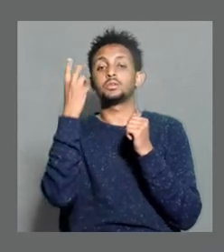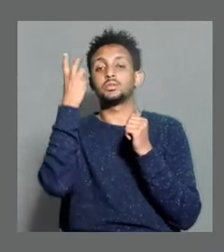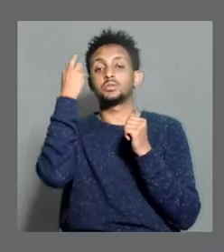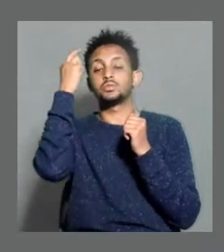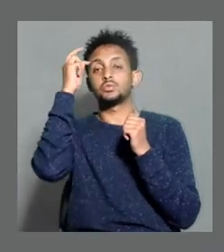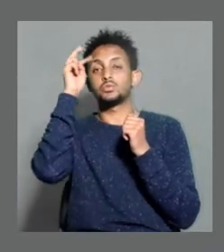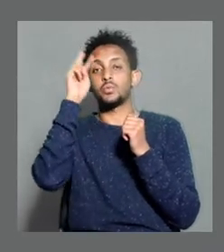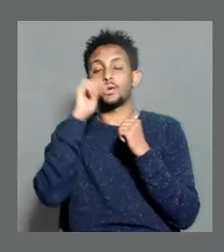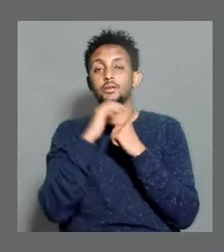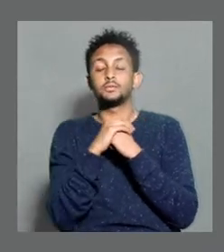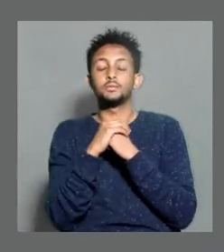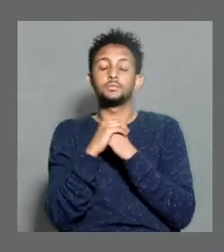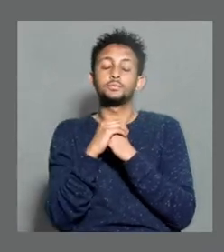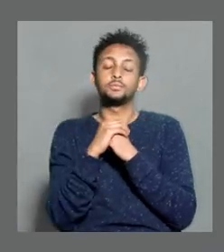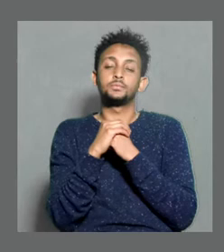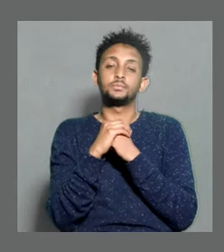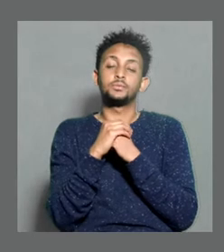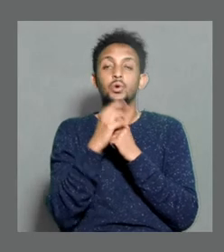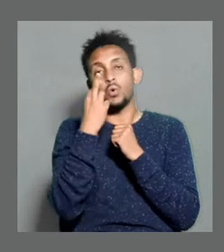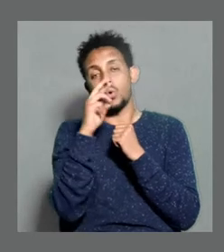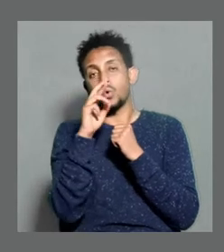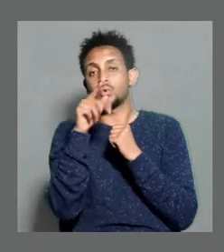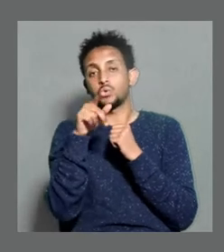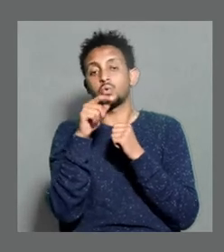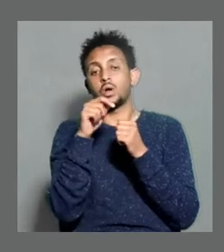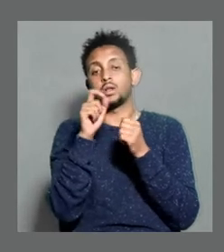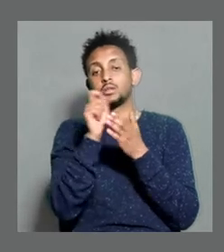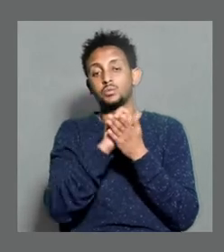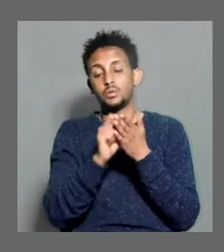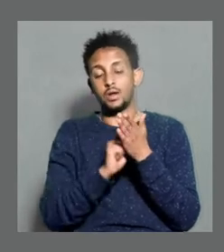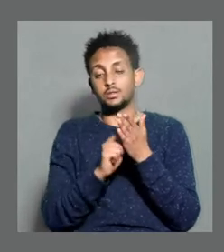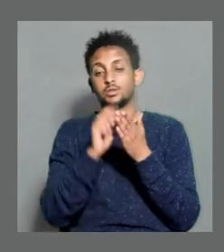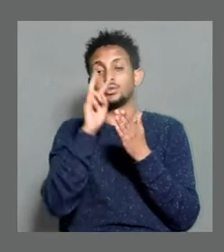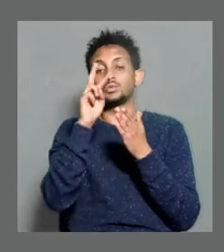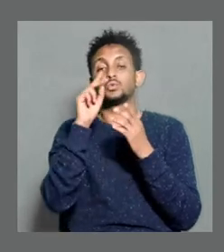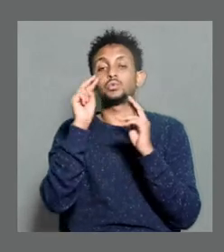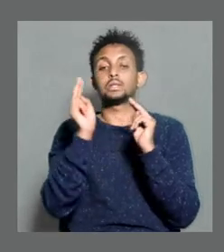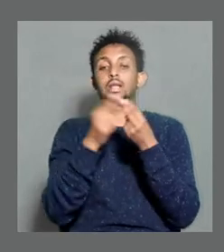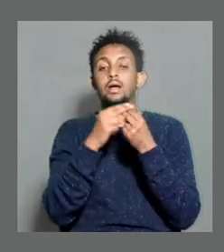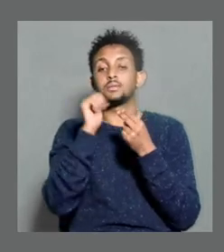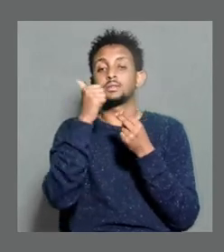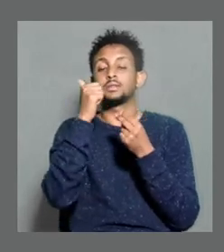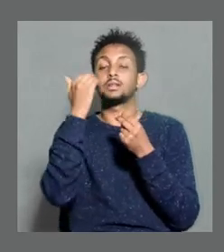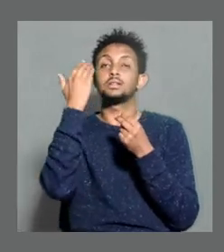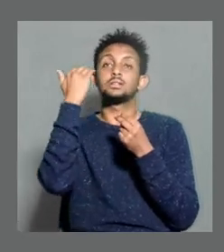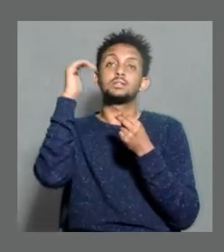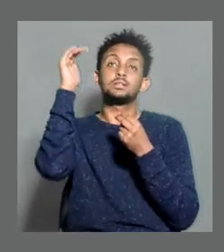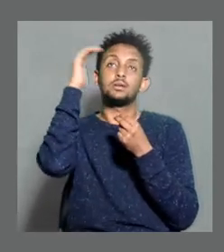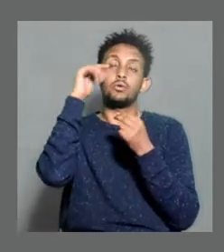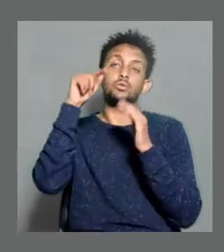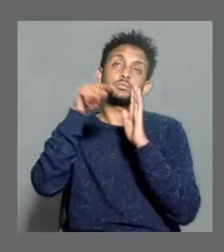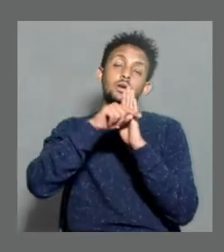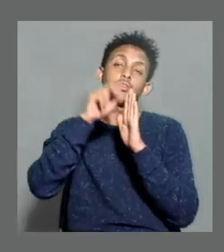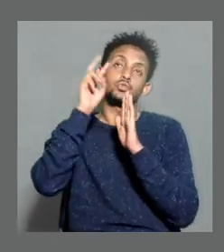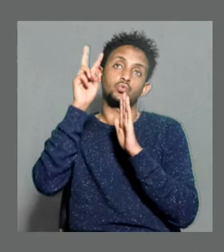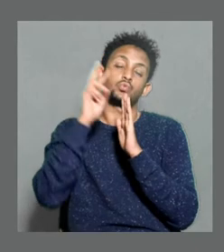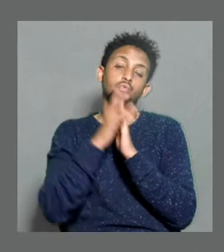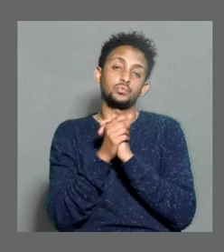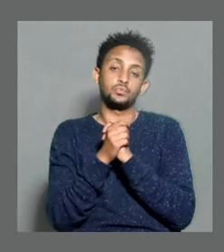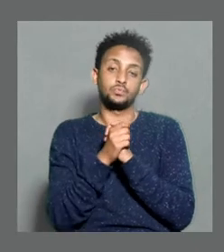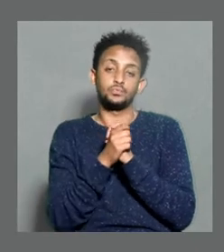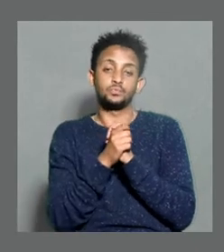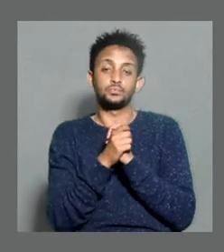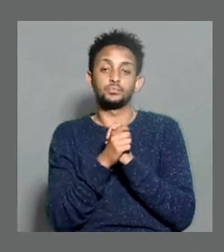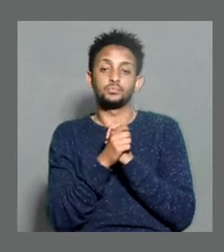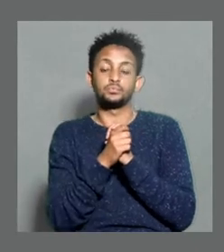0.02 meter squared. Or you can rewrite this as 2 times 10 to the power of minus 2.